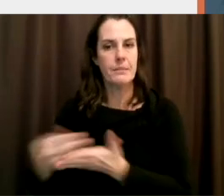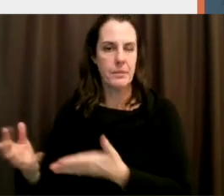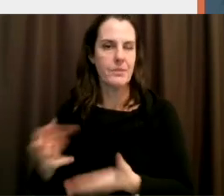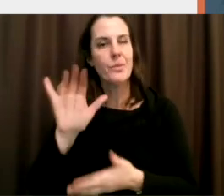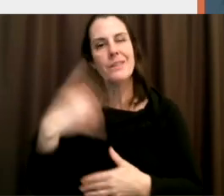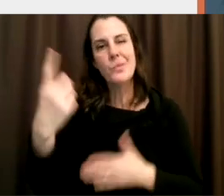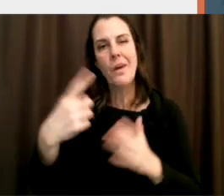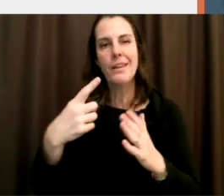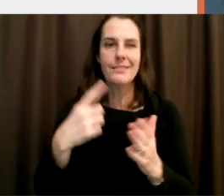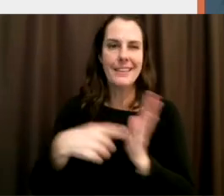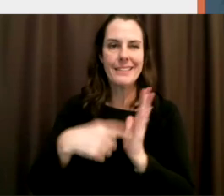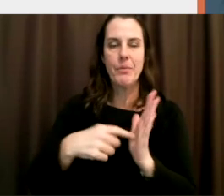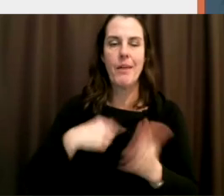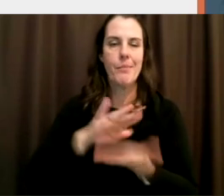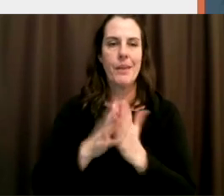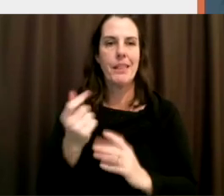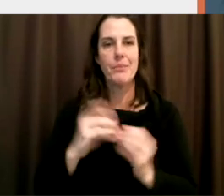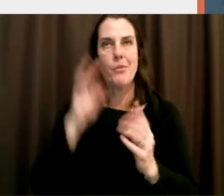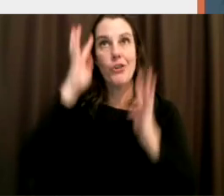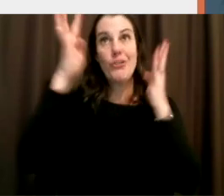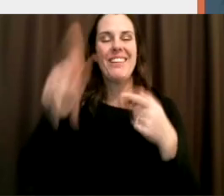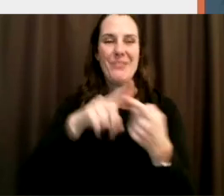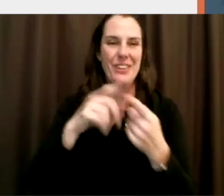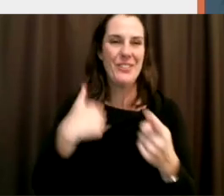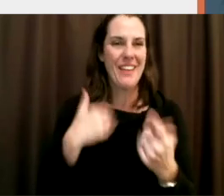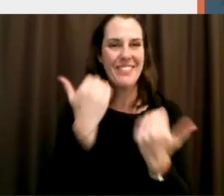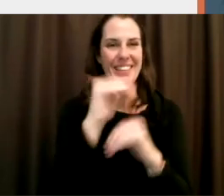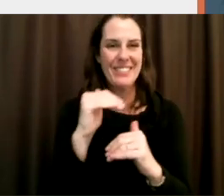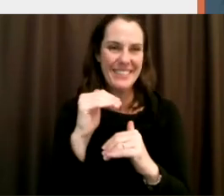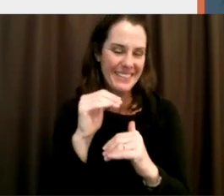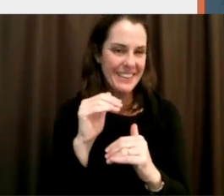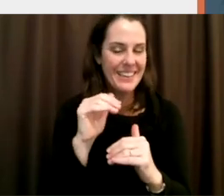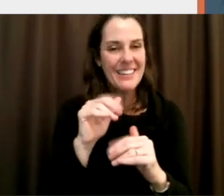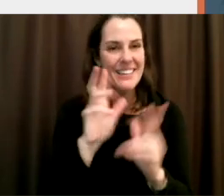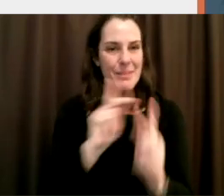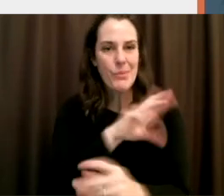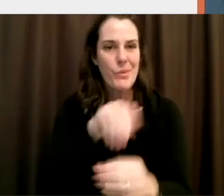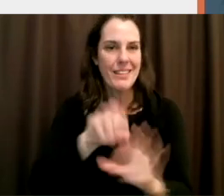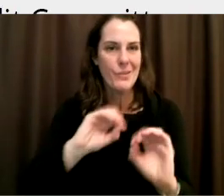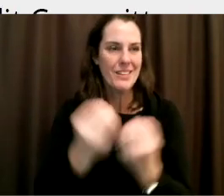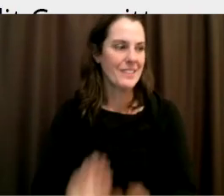getting a little bit creative there when you have limited capacity as a small organization.